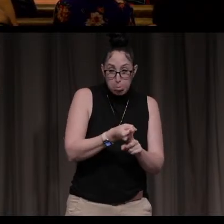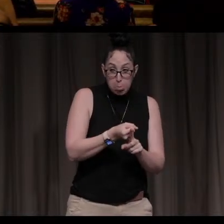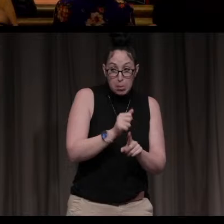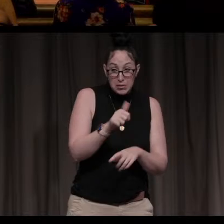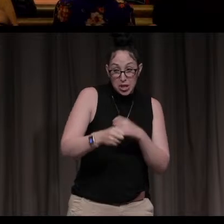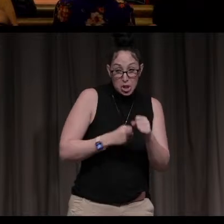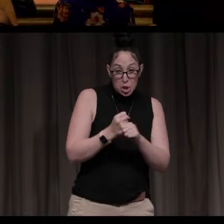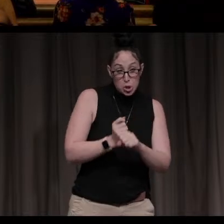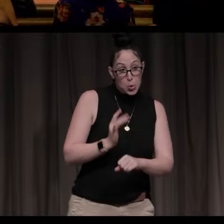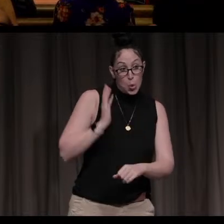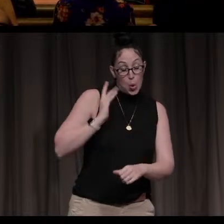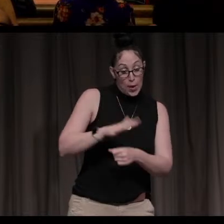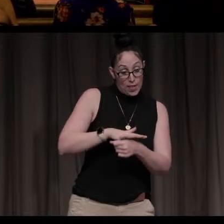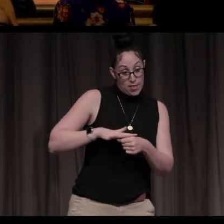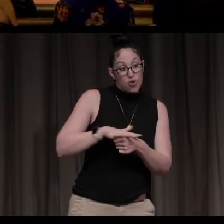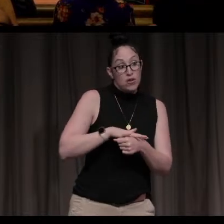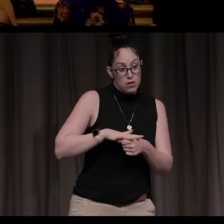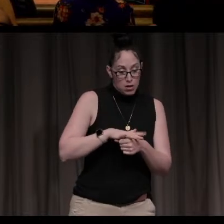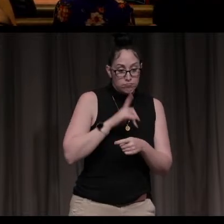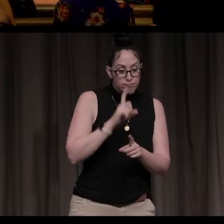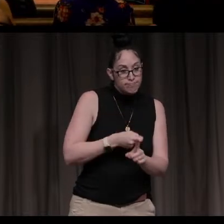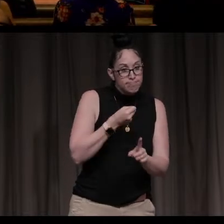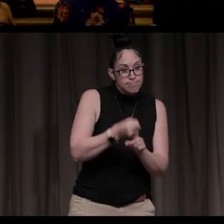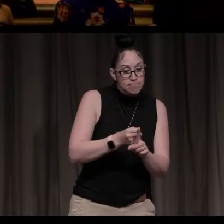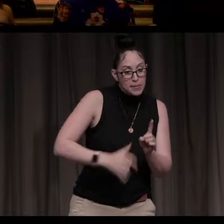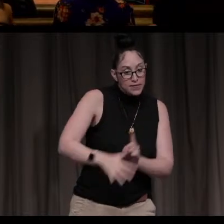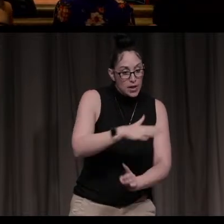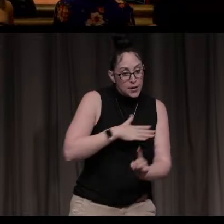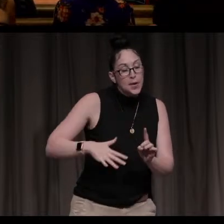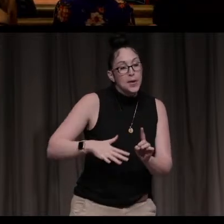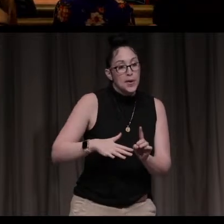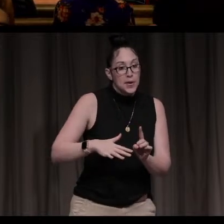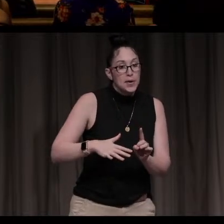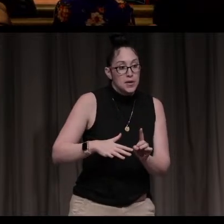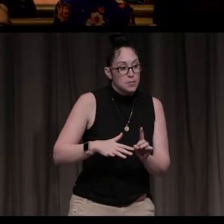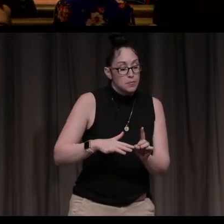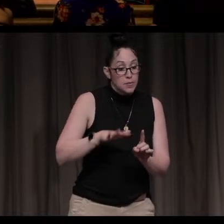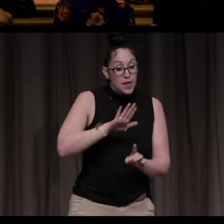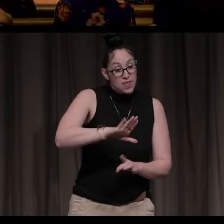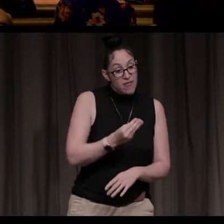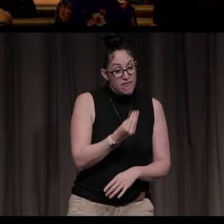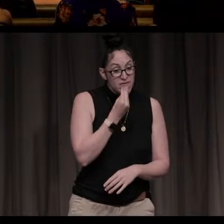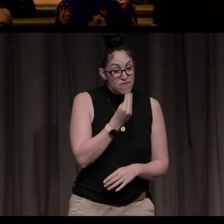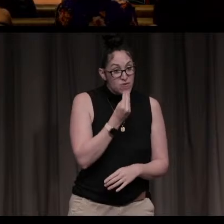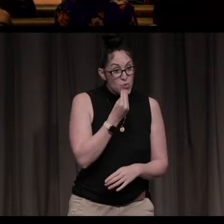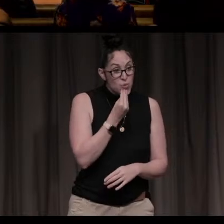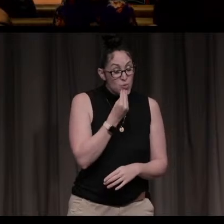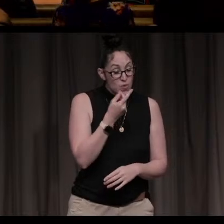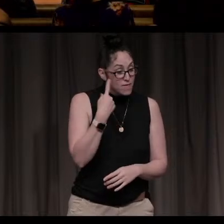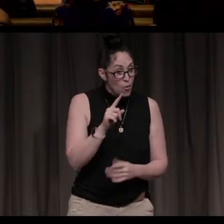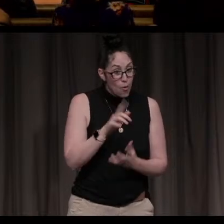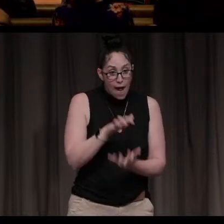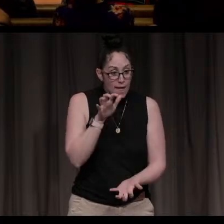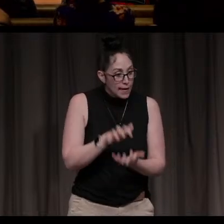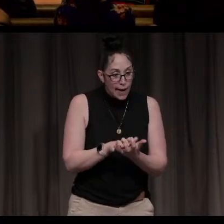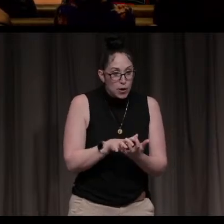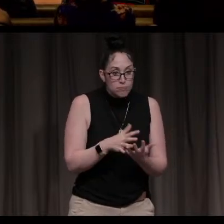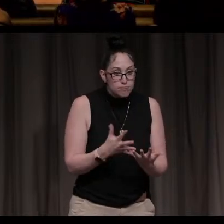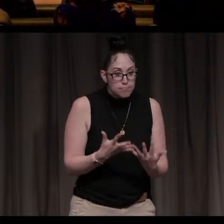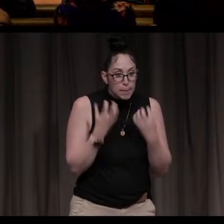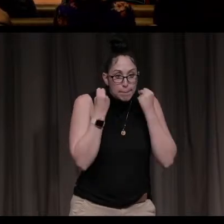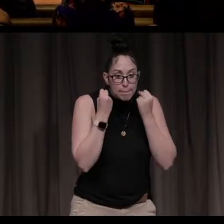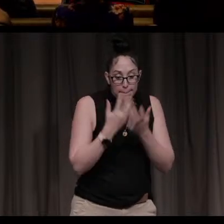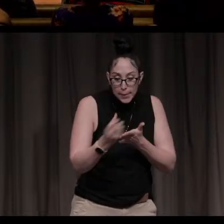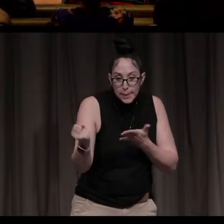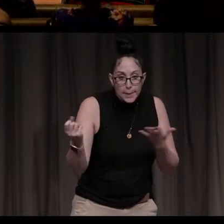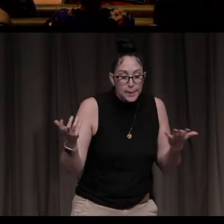ago in the region that had an environmental impact where the food source of these alligators, you couldn't find them no more. And so since